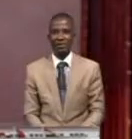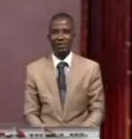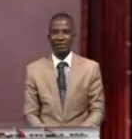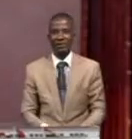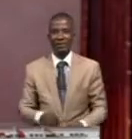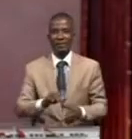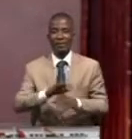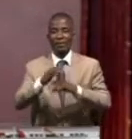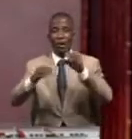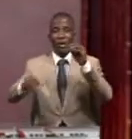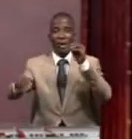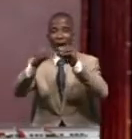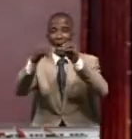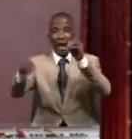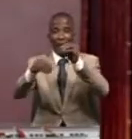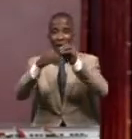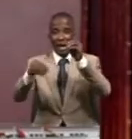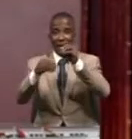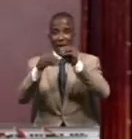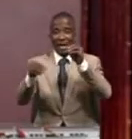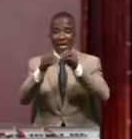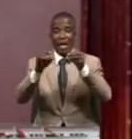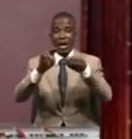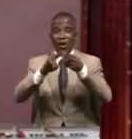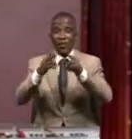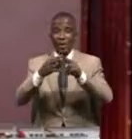attributed to the different candidates,